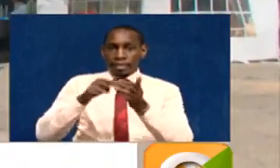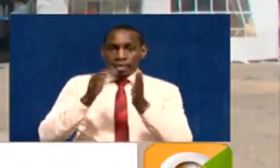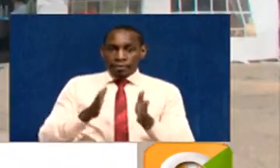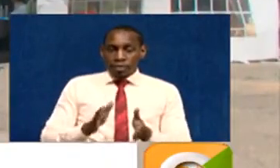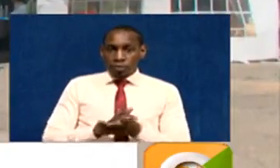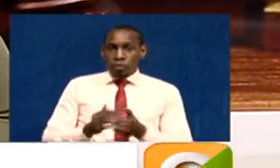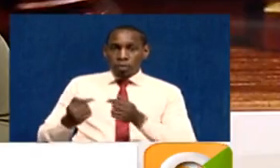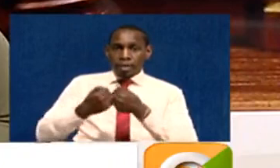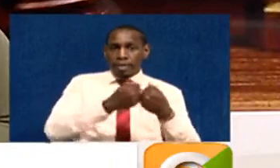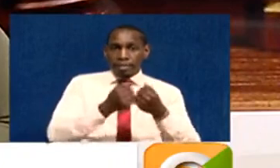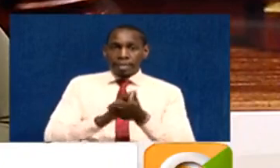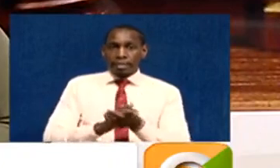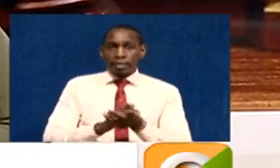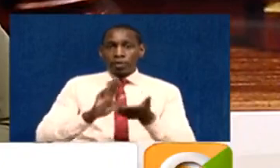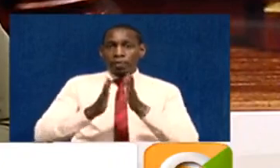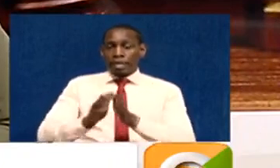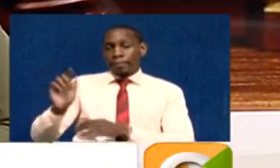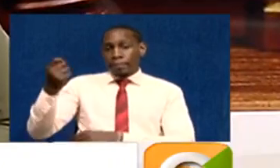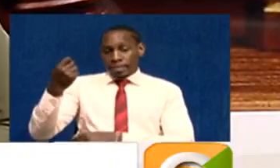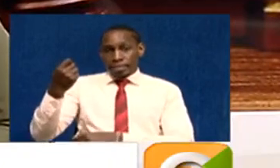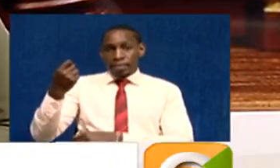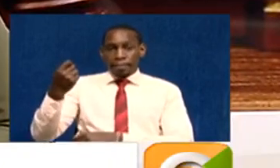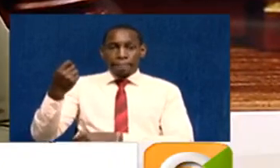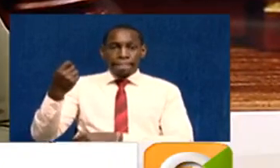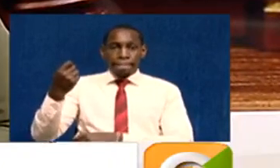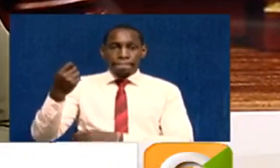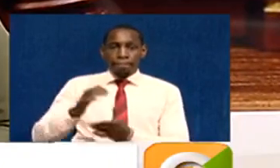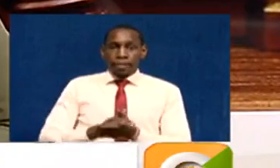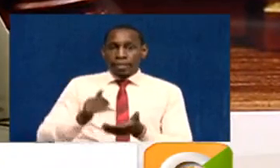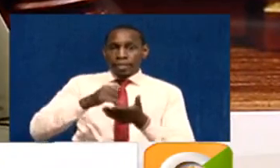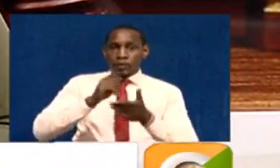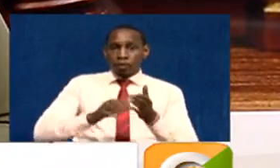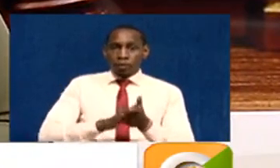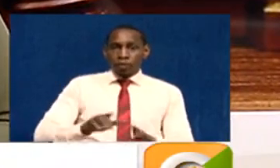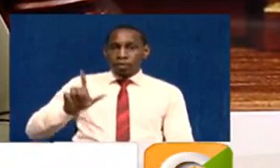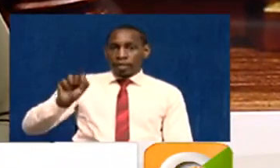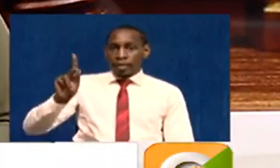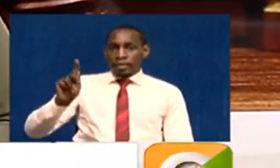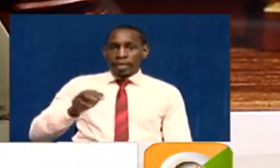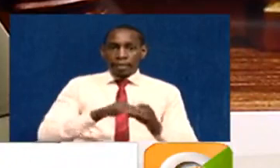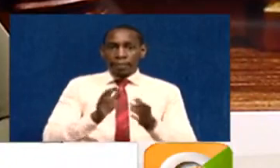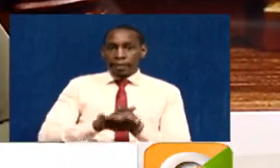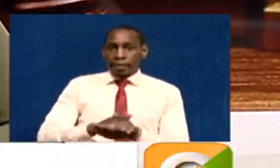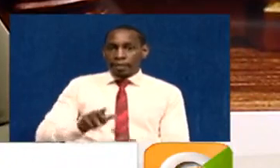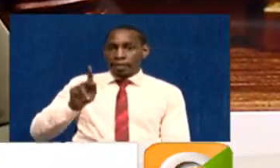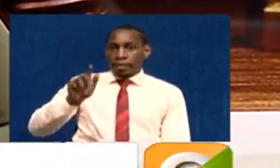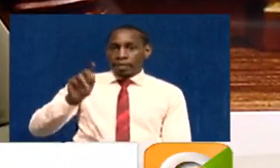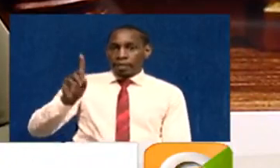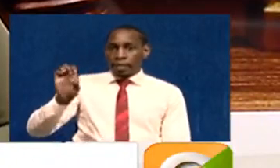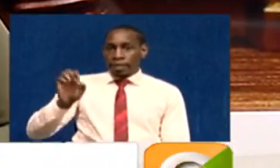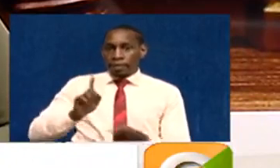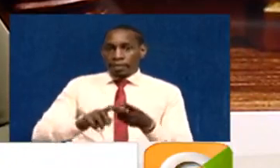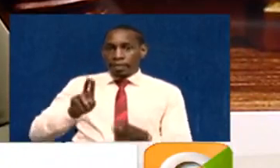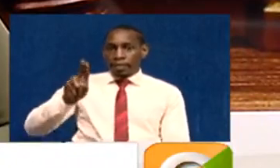candidates are battling it out to replace Nelson Havi as the president. They include LSK Council member Caroline Kamende,